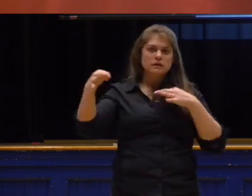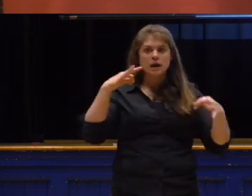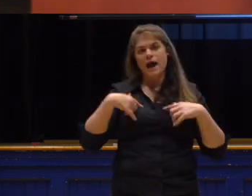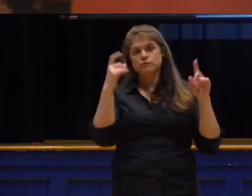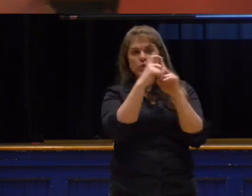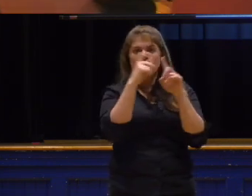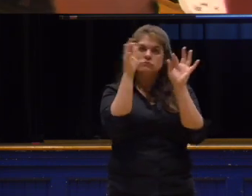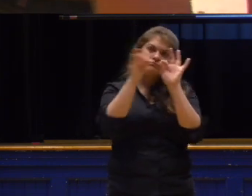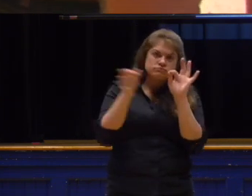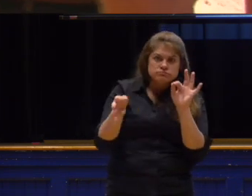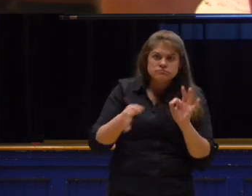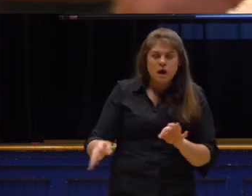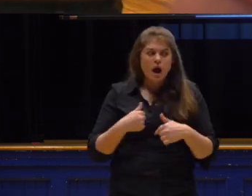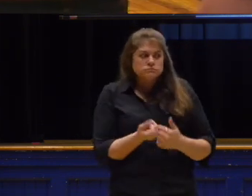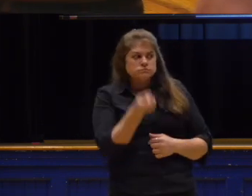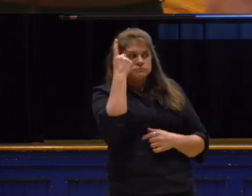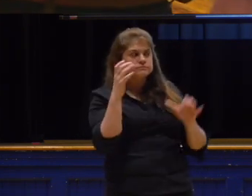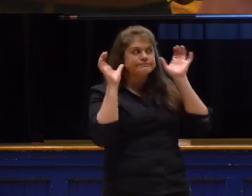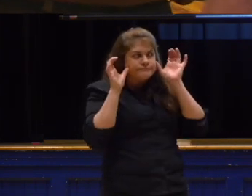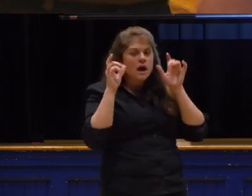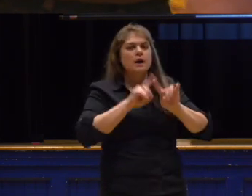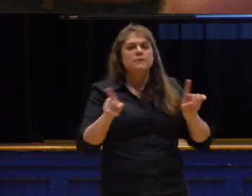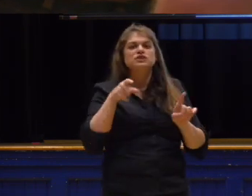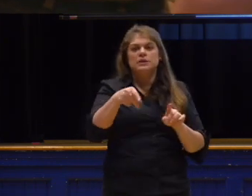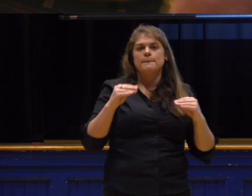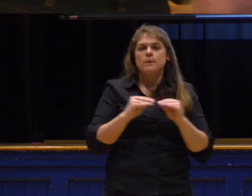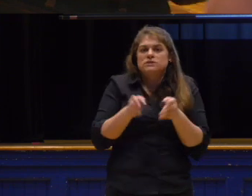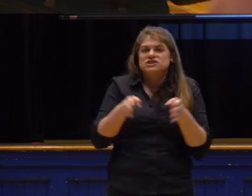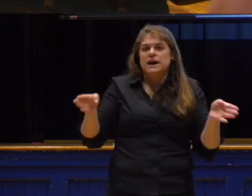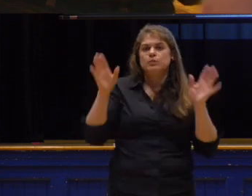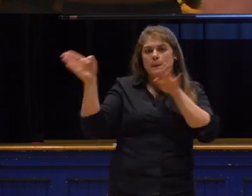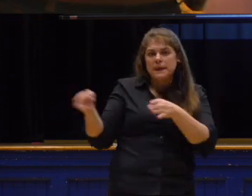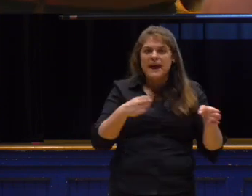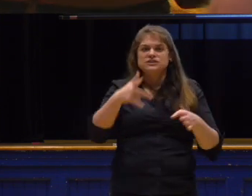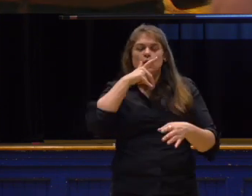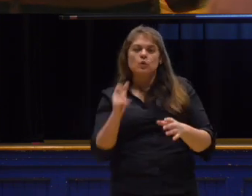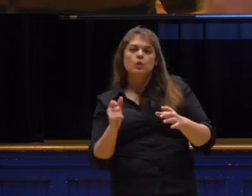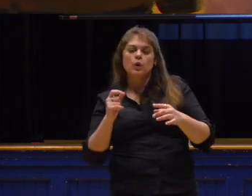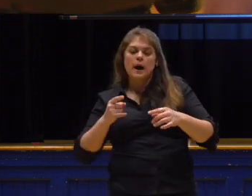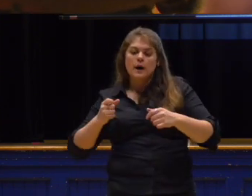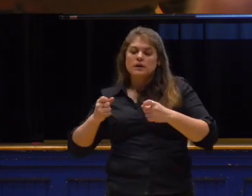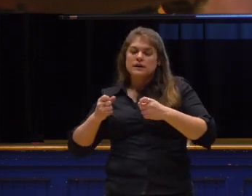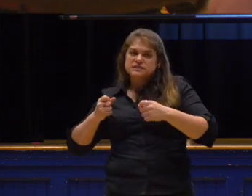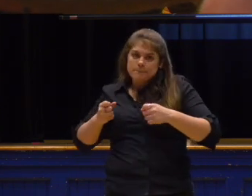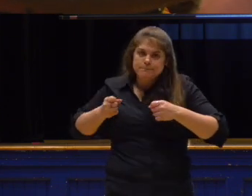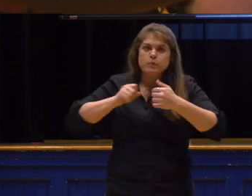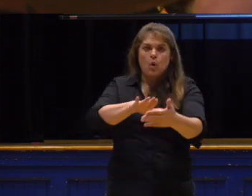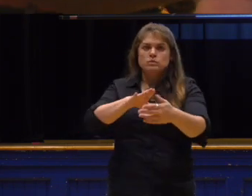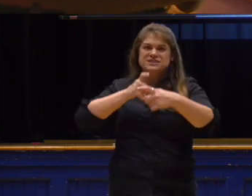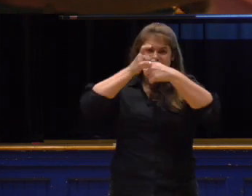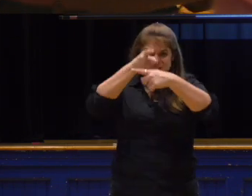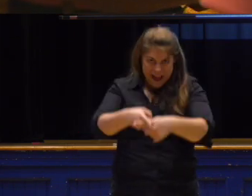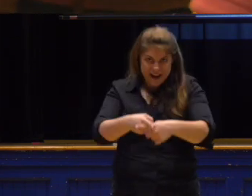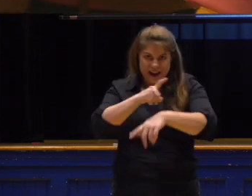about it. You have a lot of text, and I know it kind of tags on what he just said, but you need a general plan so that anybody who approaches the X can